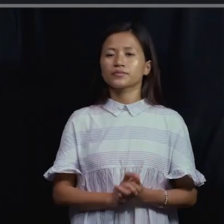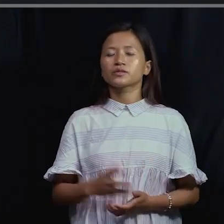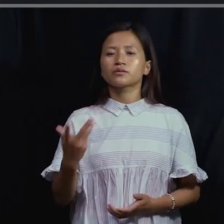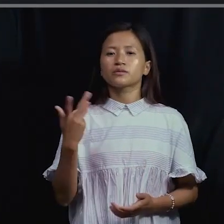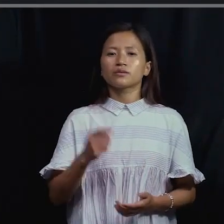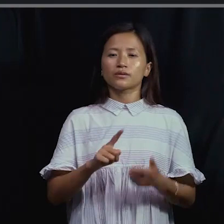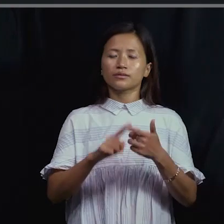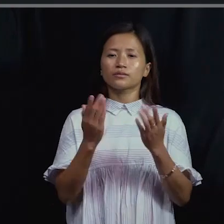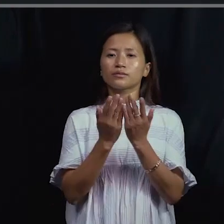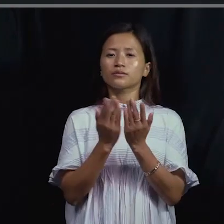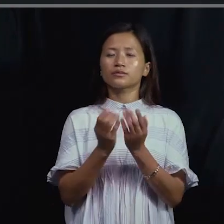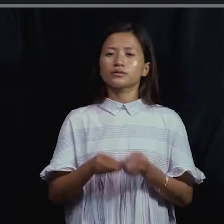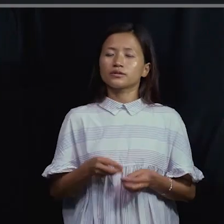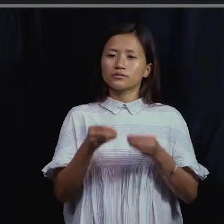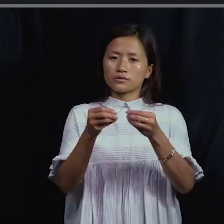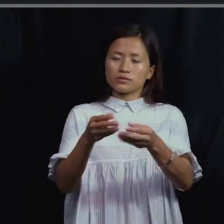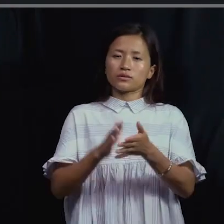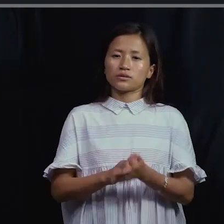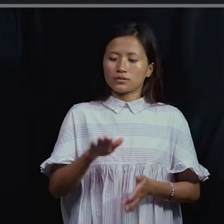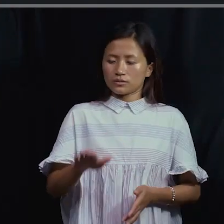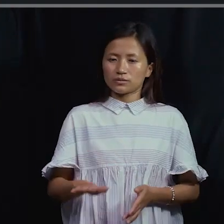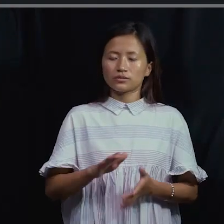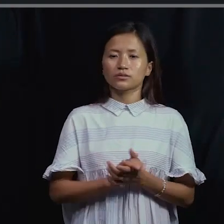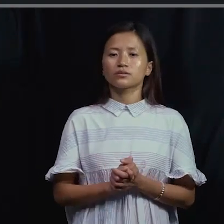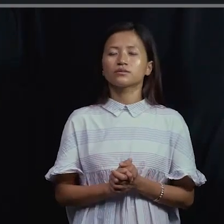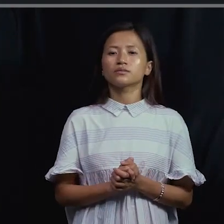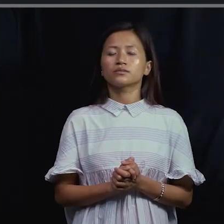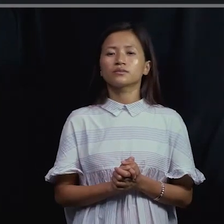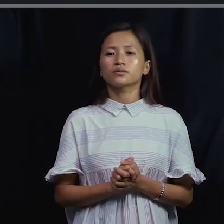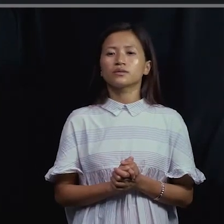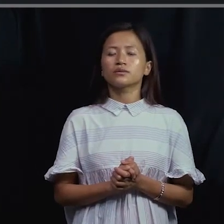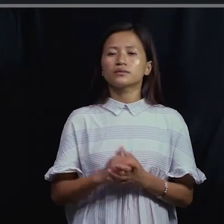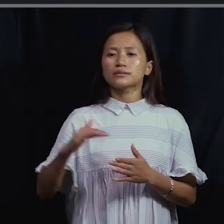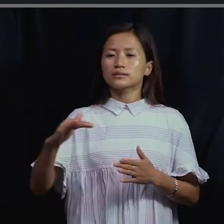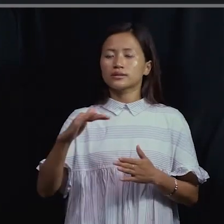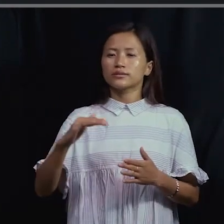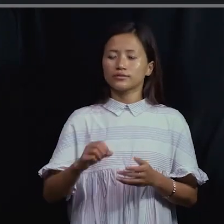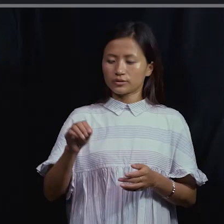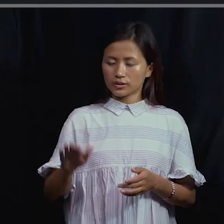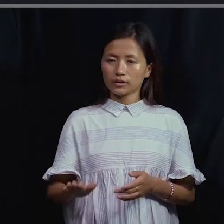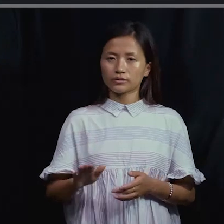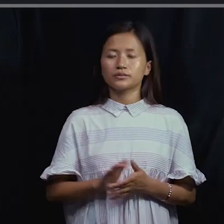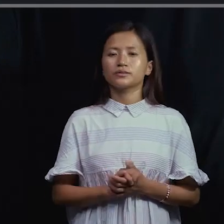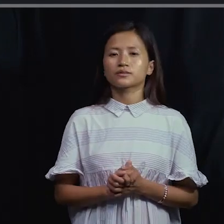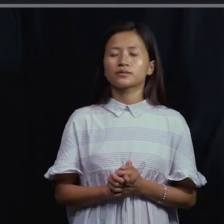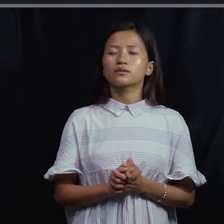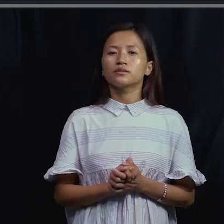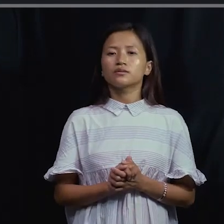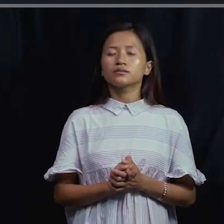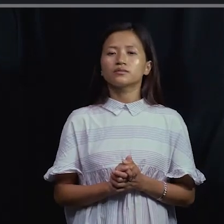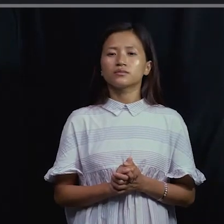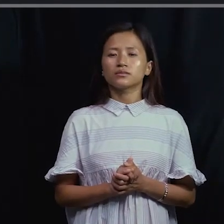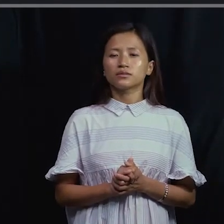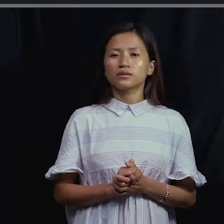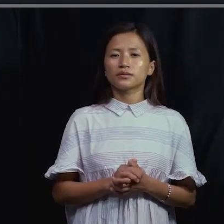of education should be given to the child stage of childhood period? So here